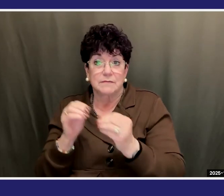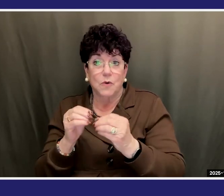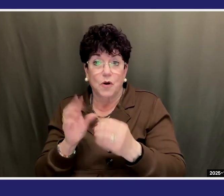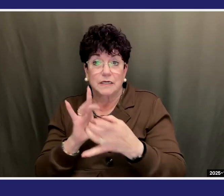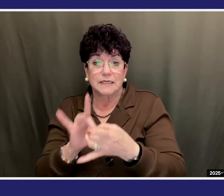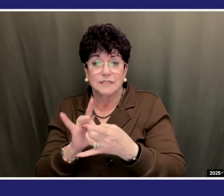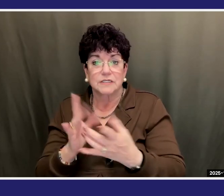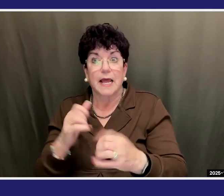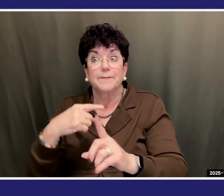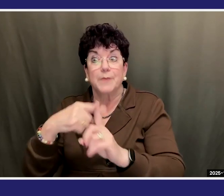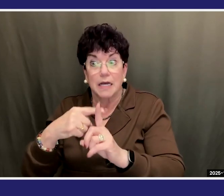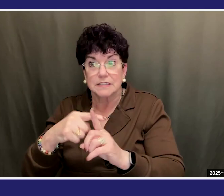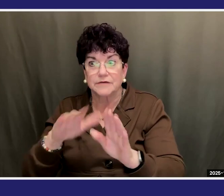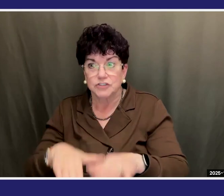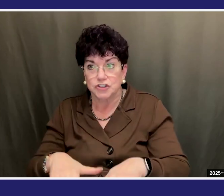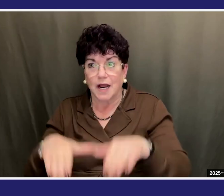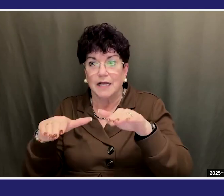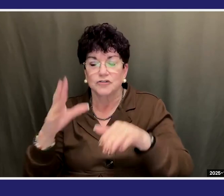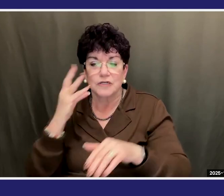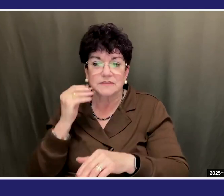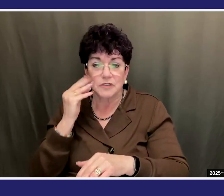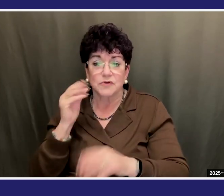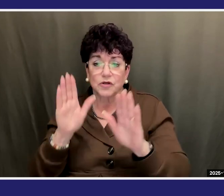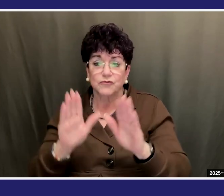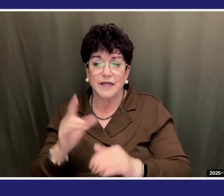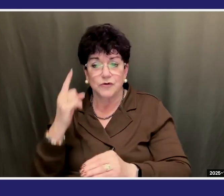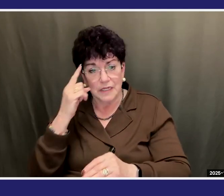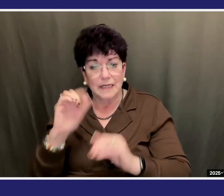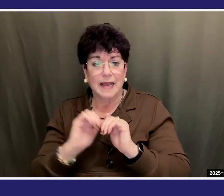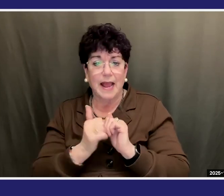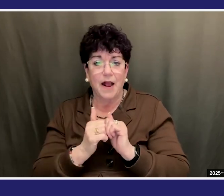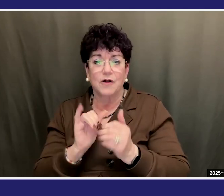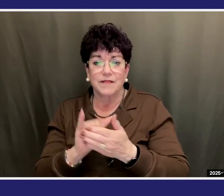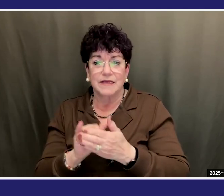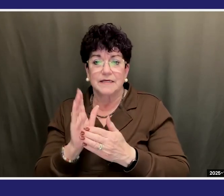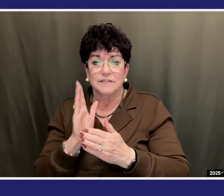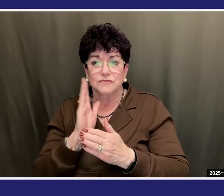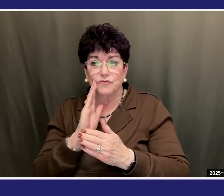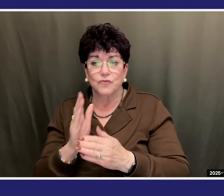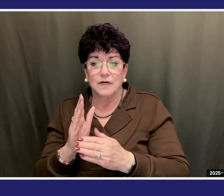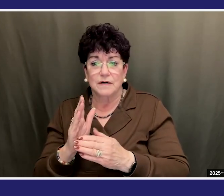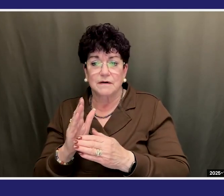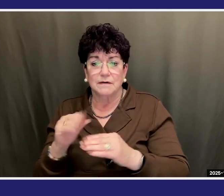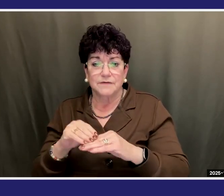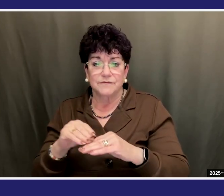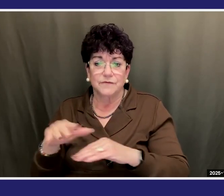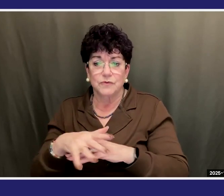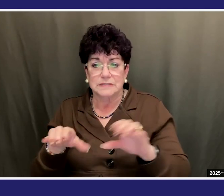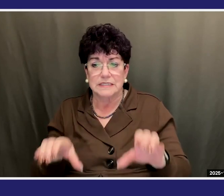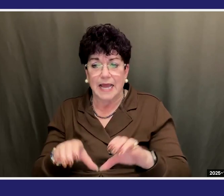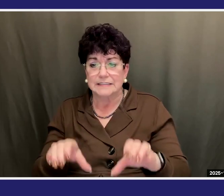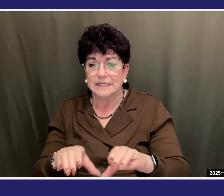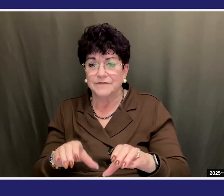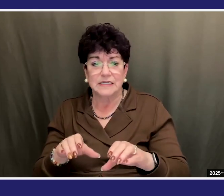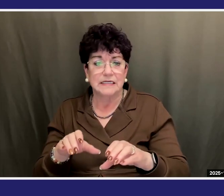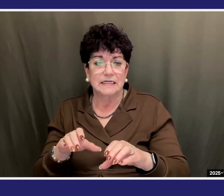on positive childhood experience. So it'd be great to think about how this will leverage the activity stipends